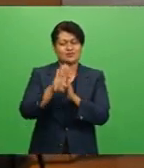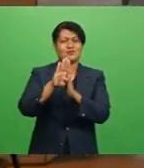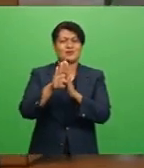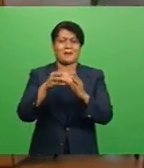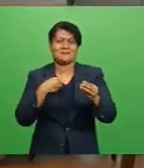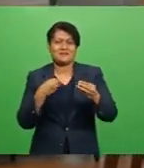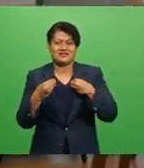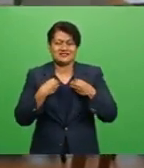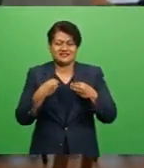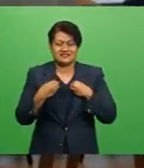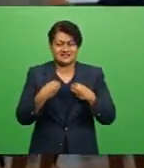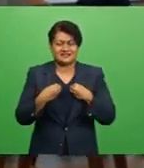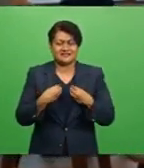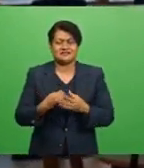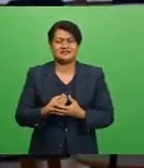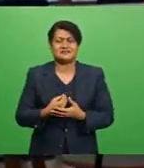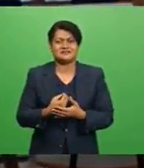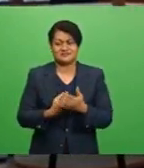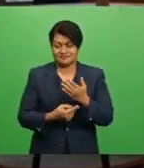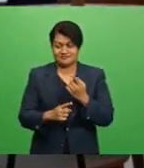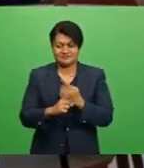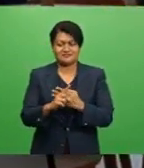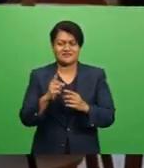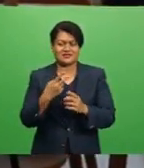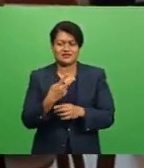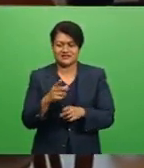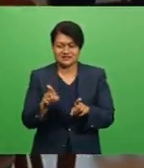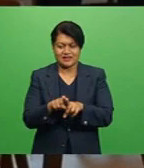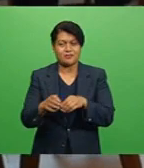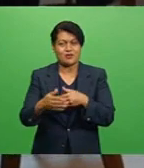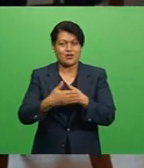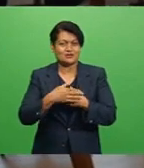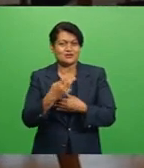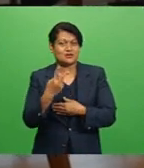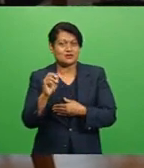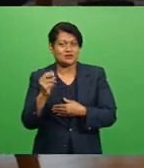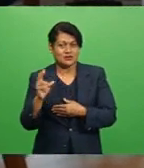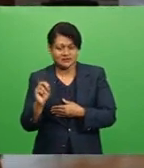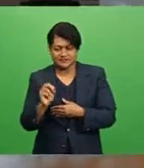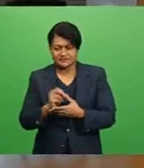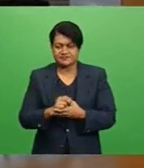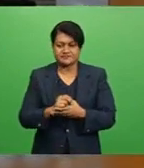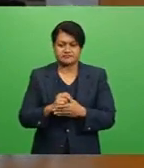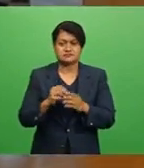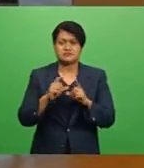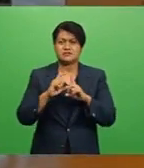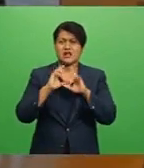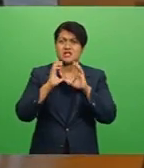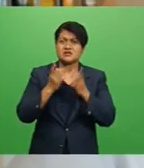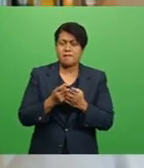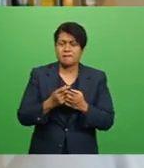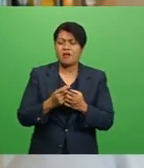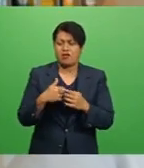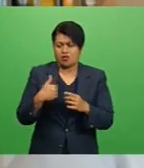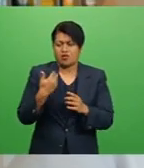close to stagnant 2020. For the hotels, usually December to Feb is usually our slow month,